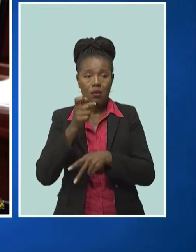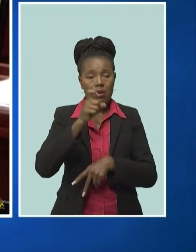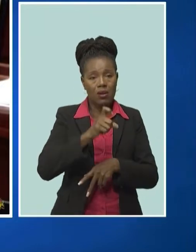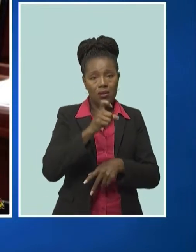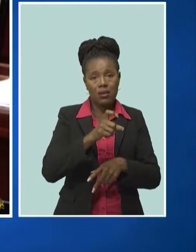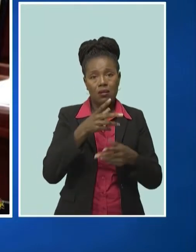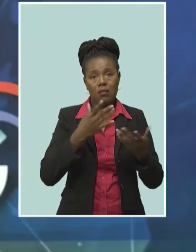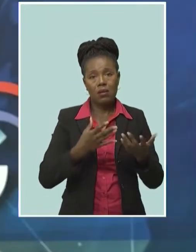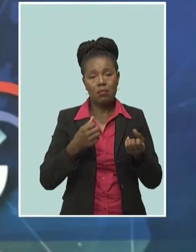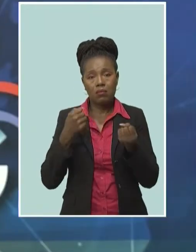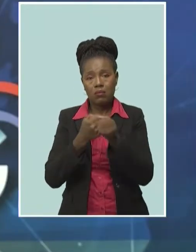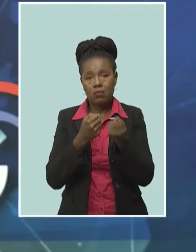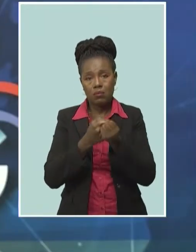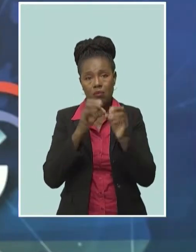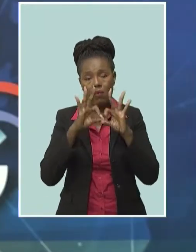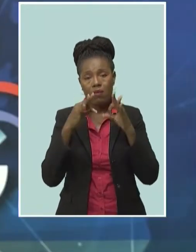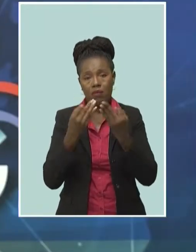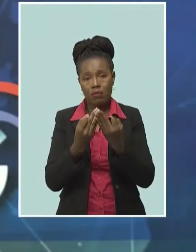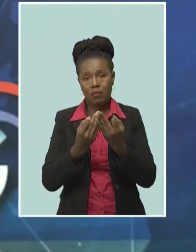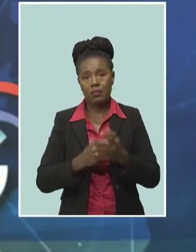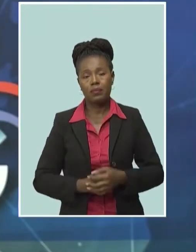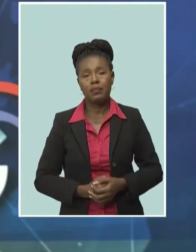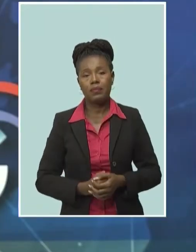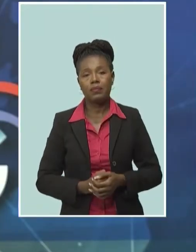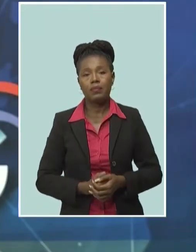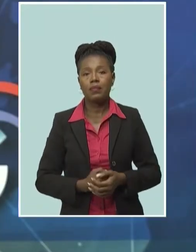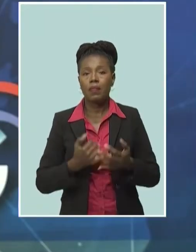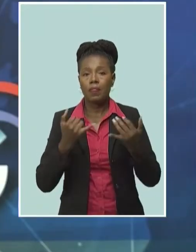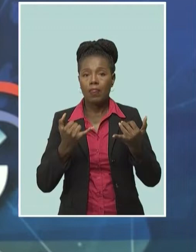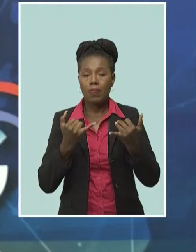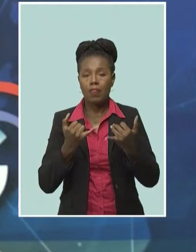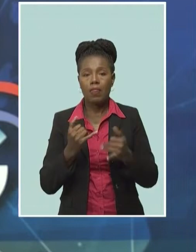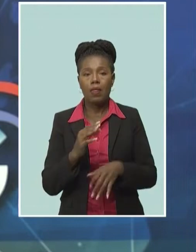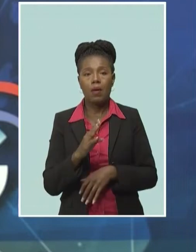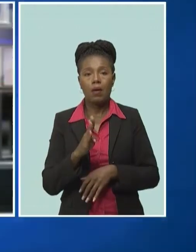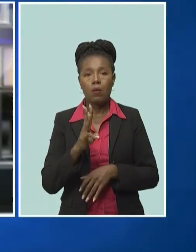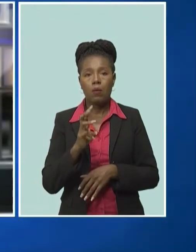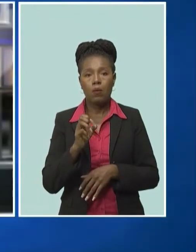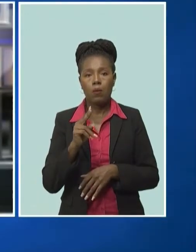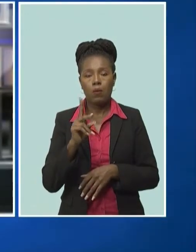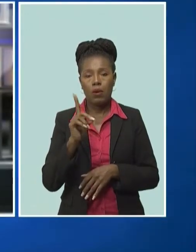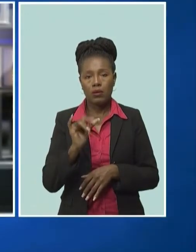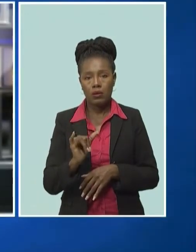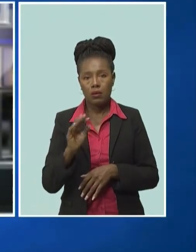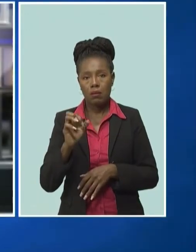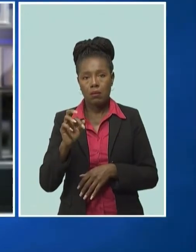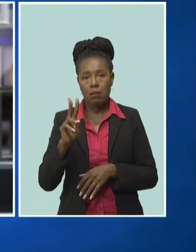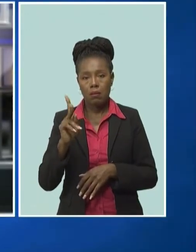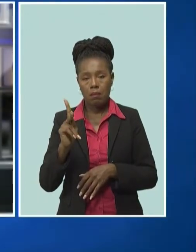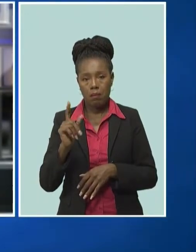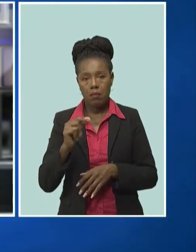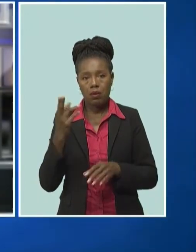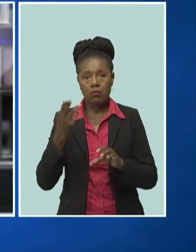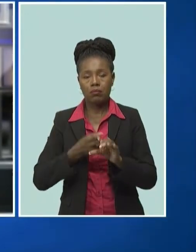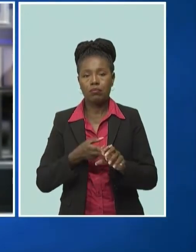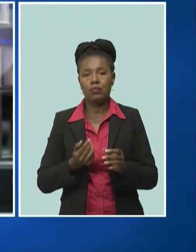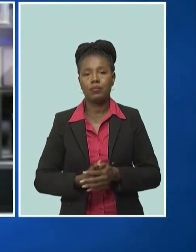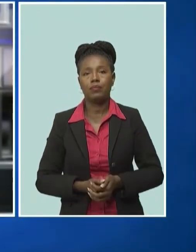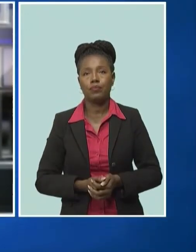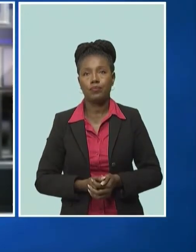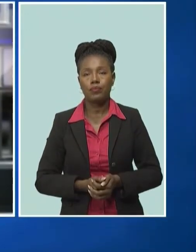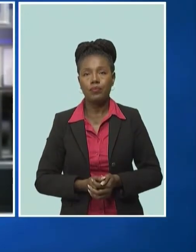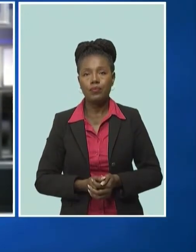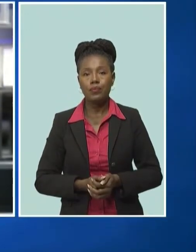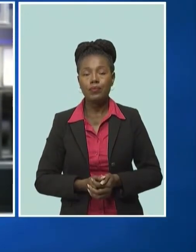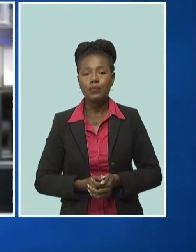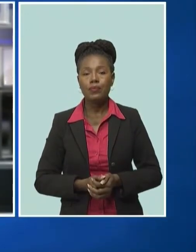those things. And our Wendy Burt joins us live now with more on the estimates presentation. Wendy? Good evening to you,